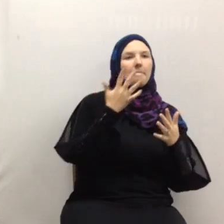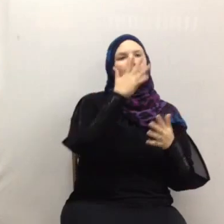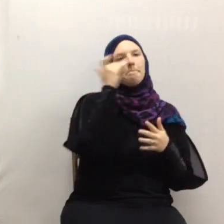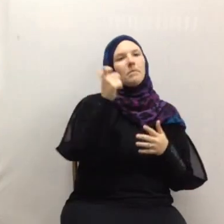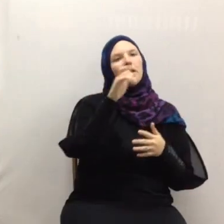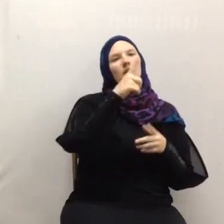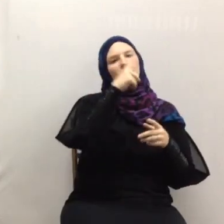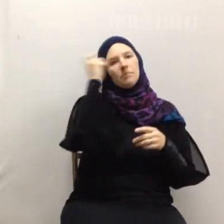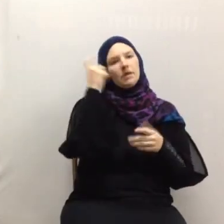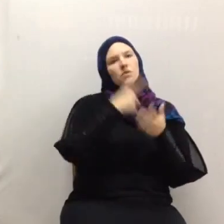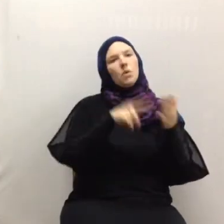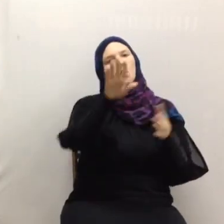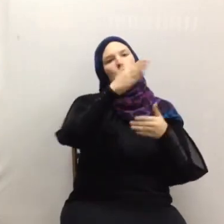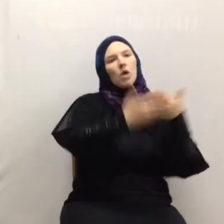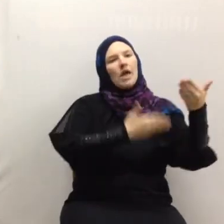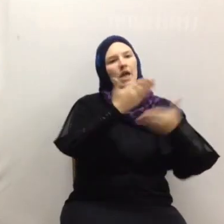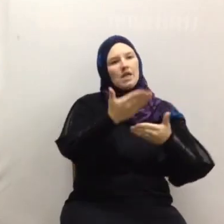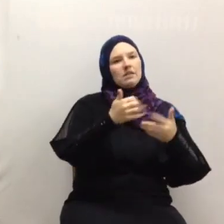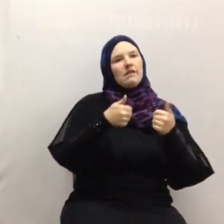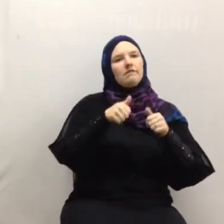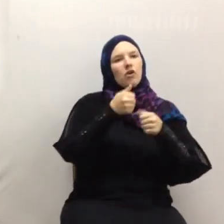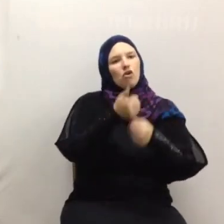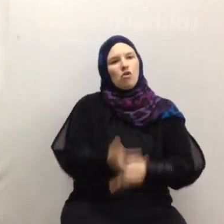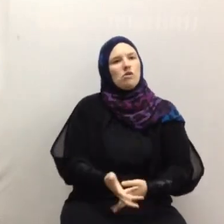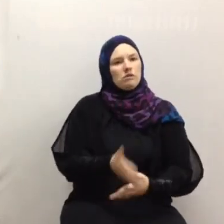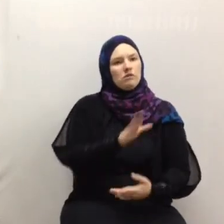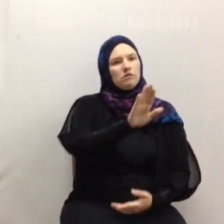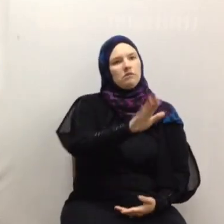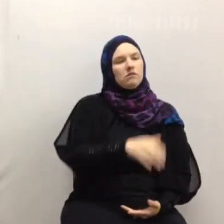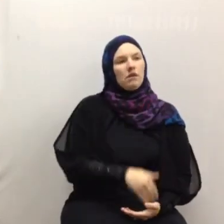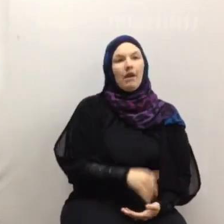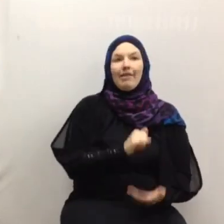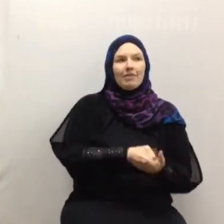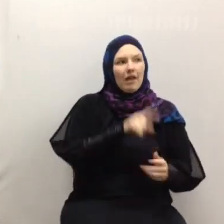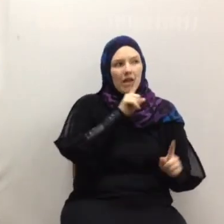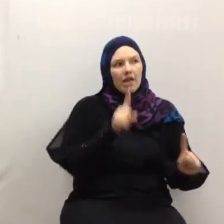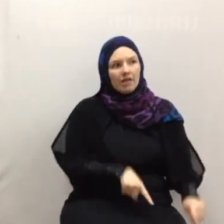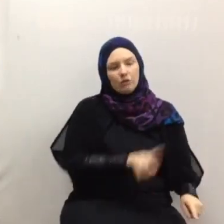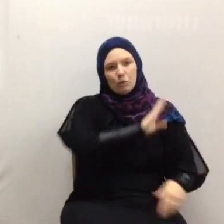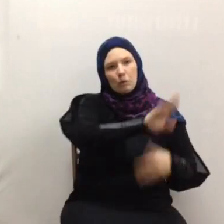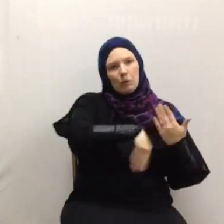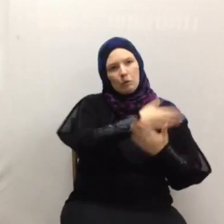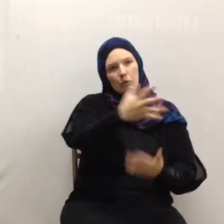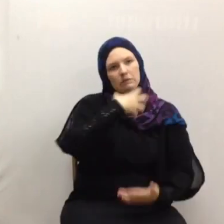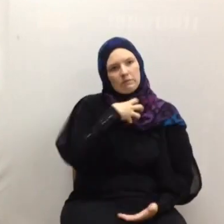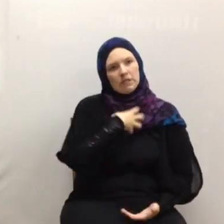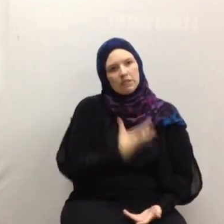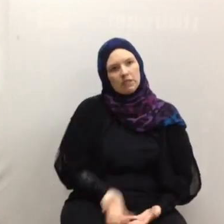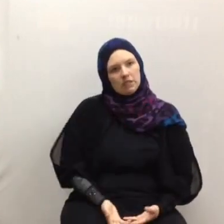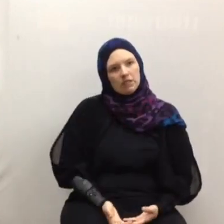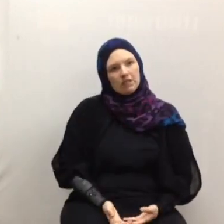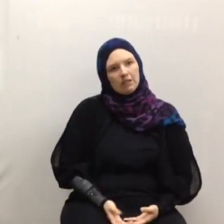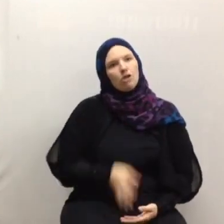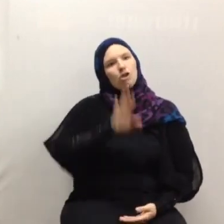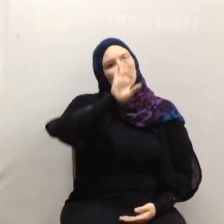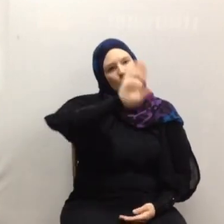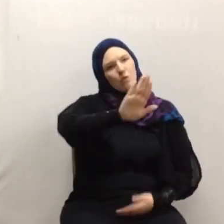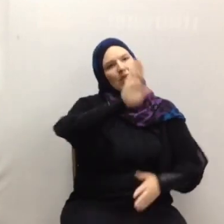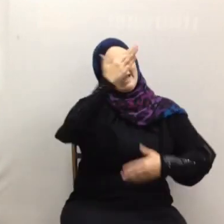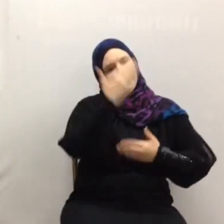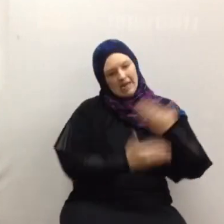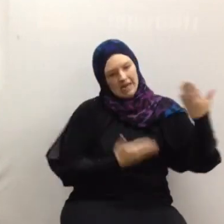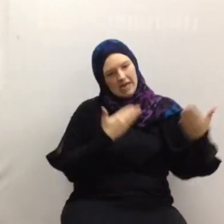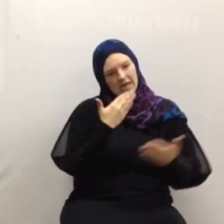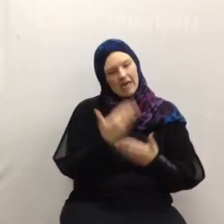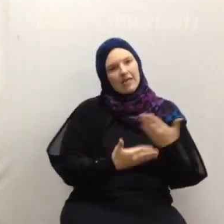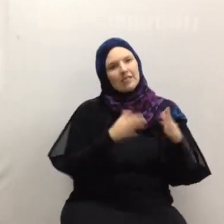earned. That answers all the claims. Your hands earn you more trouble